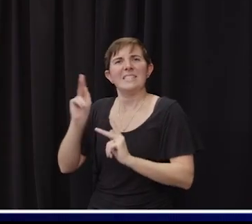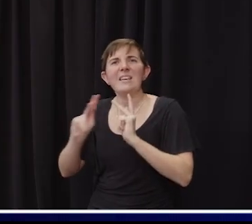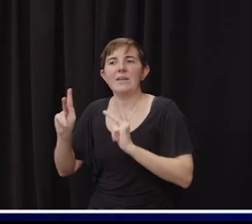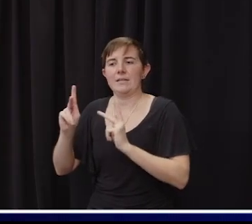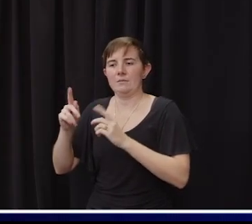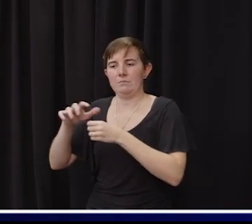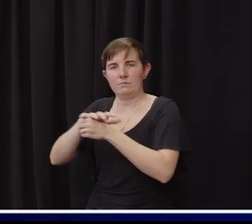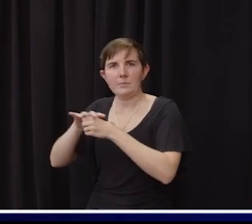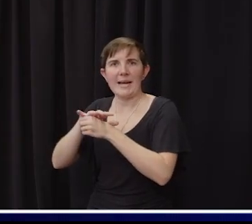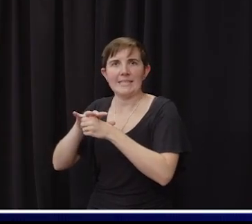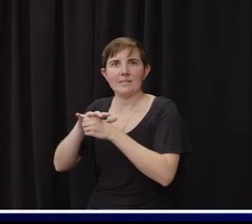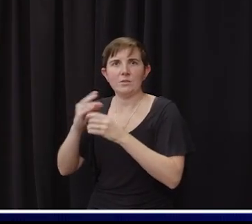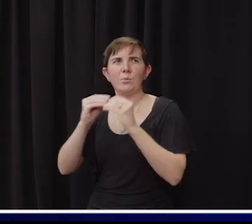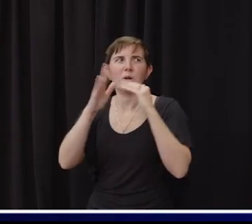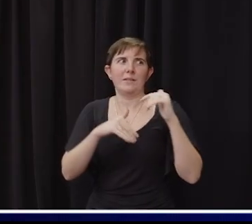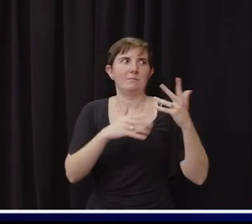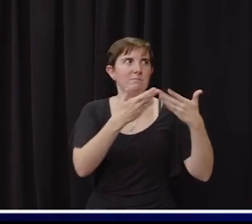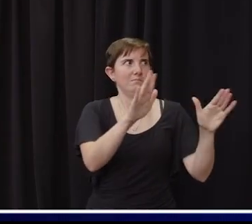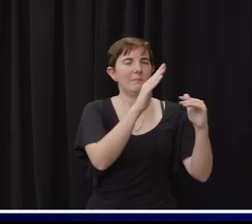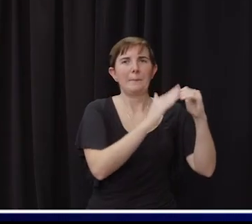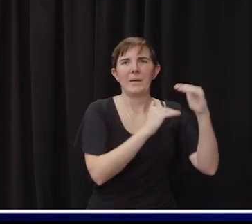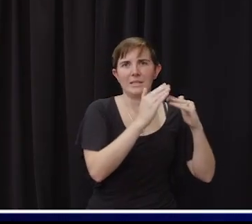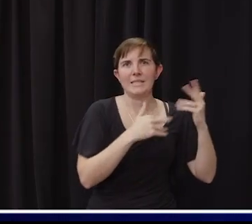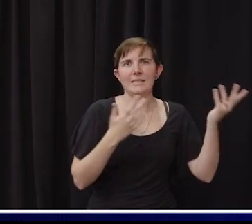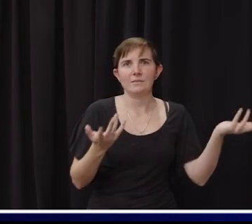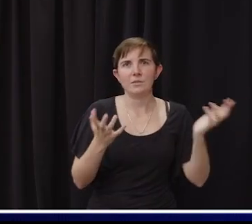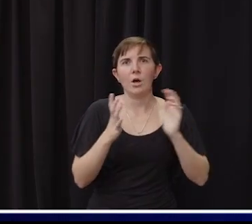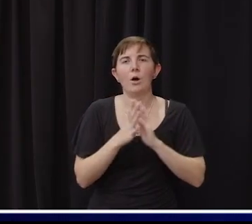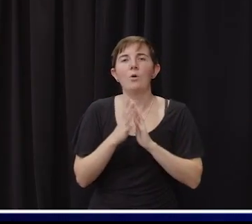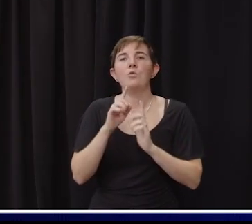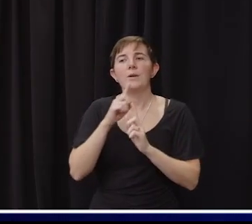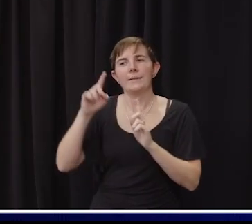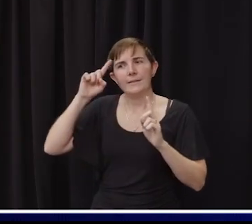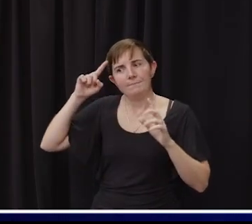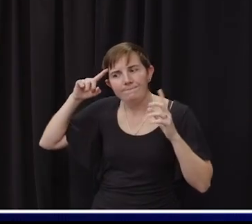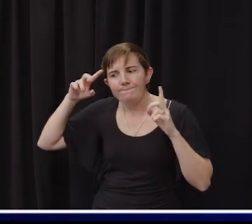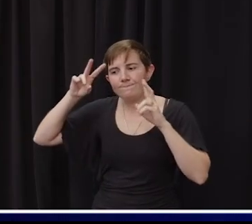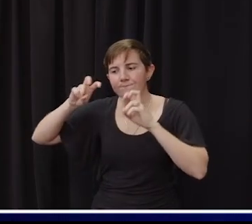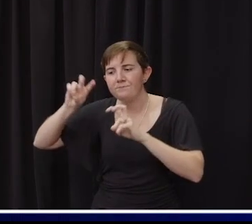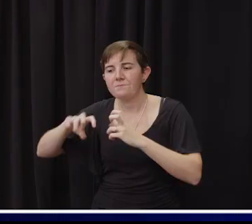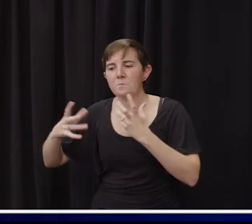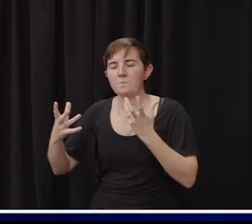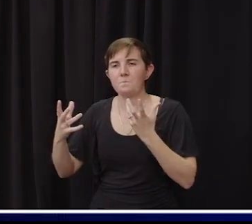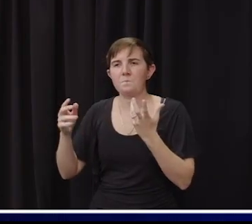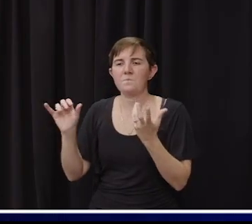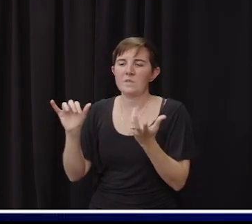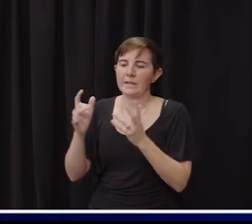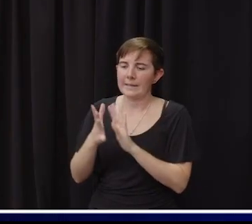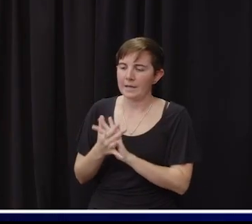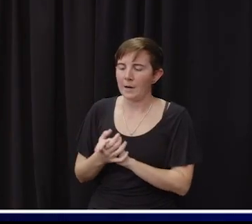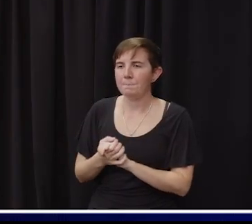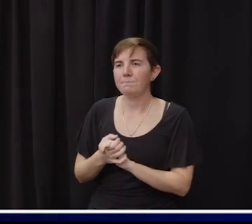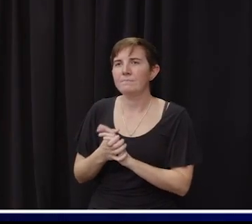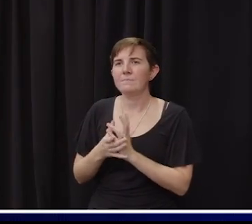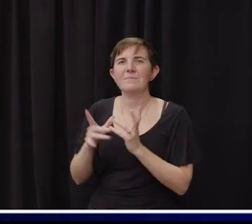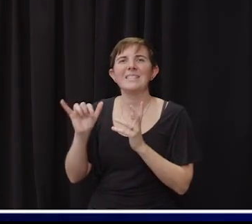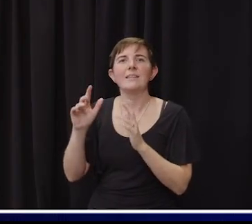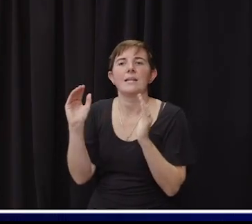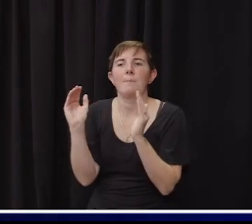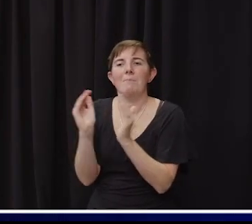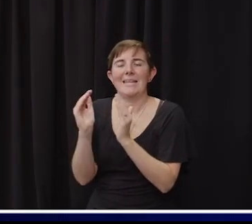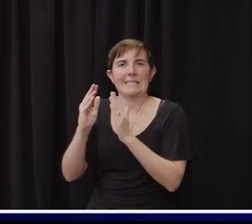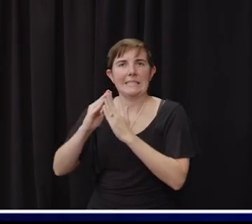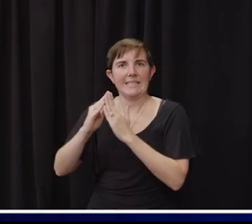buildings. So it's really thinking about almost like, you know, a little city, and